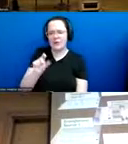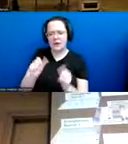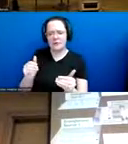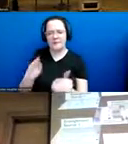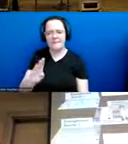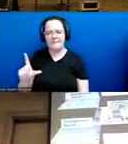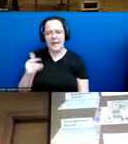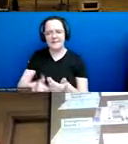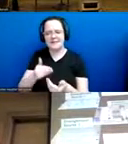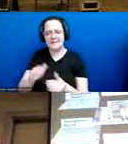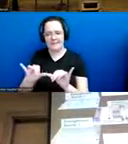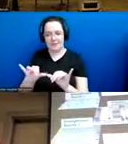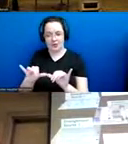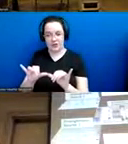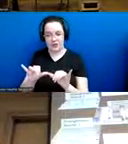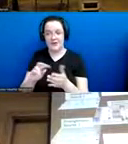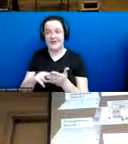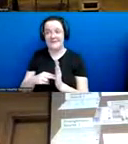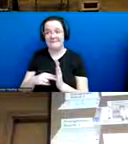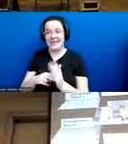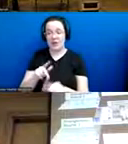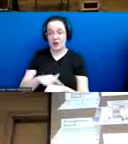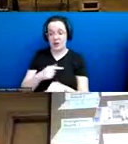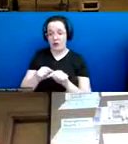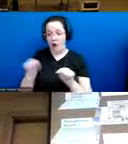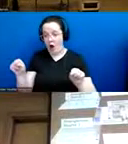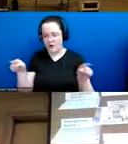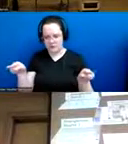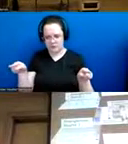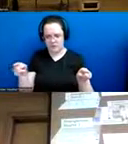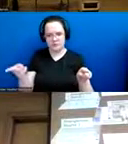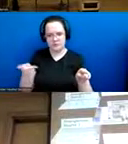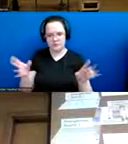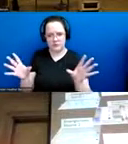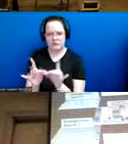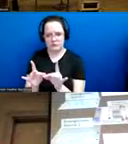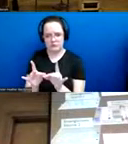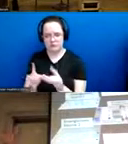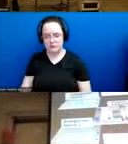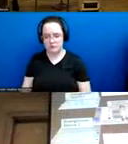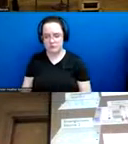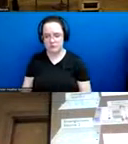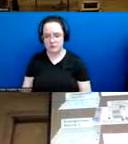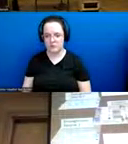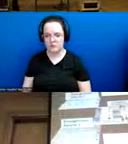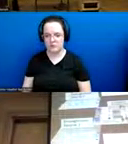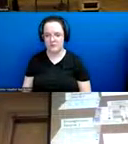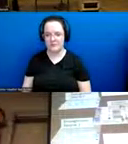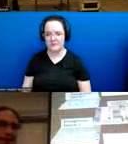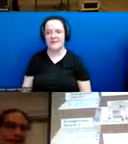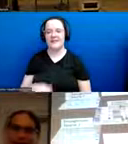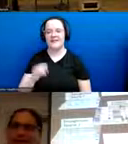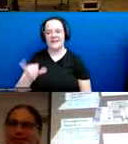measurement, therefore entangling this long distance memory to that long distance memory, right? Which will be the goal describing this